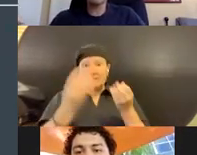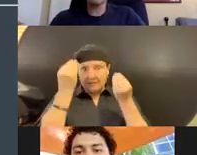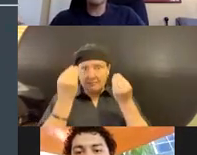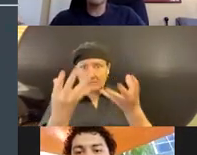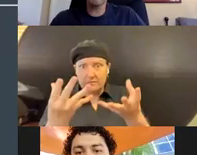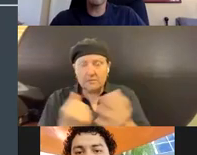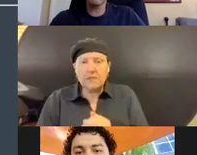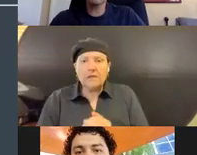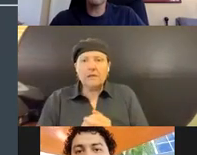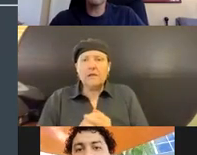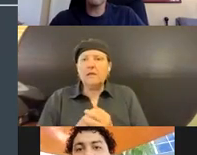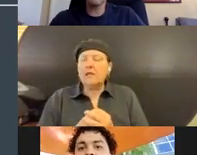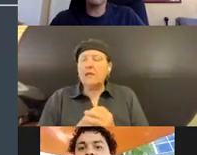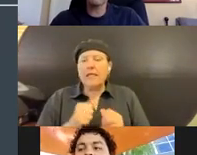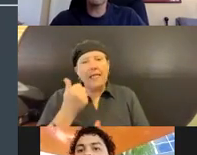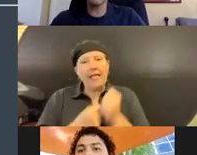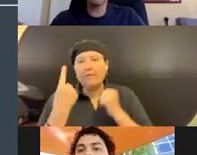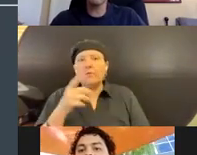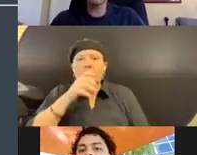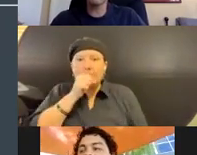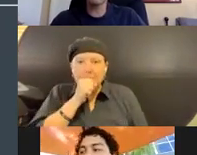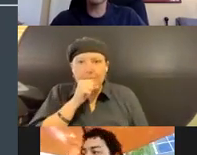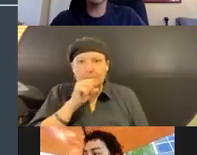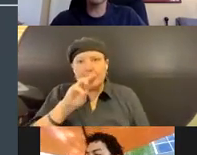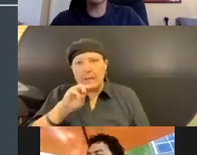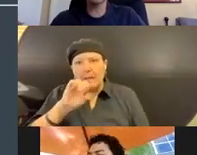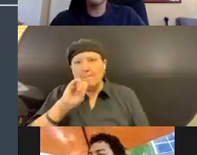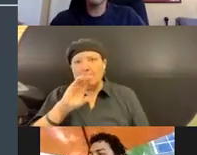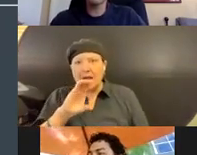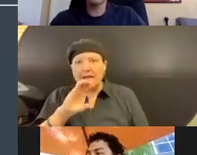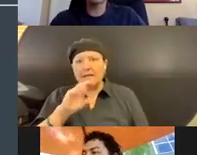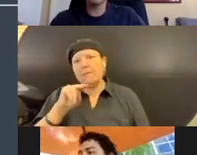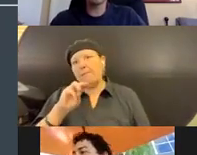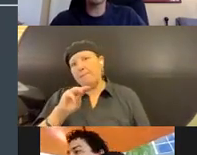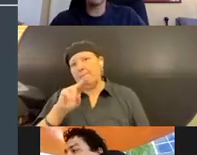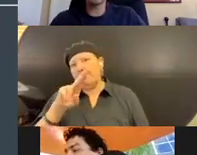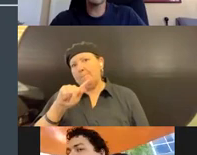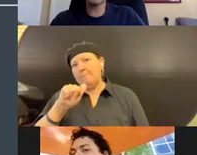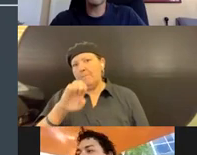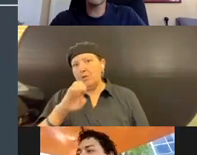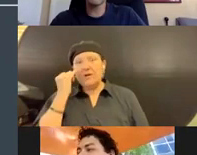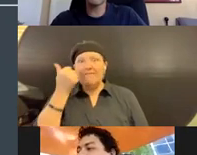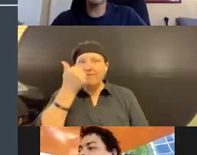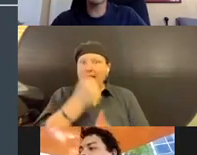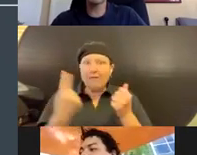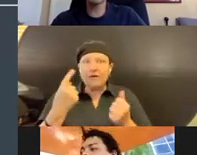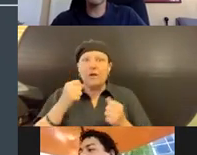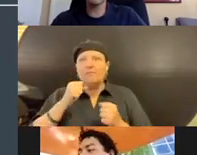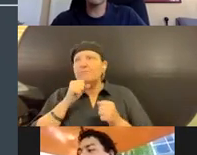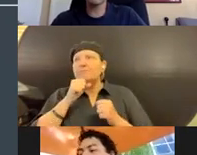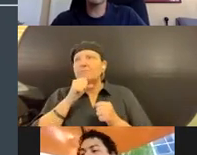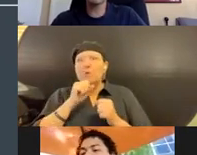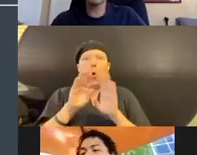obviously muted because if we open the mics, then it just becomes a really challenging situation. But if you have a question, Mr.